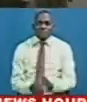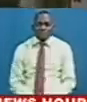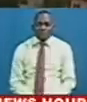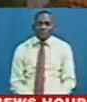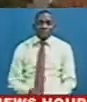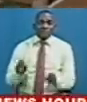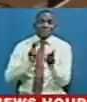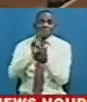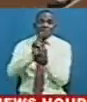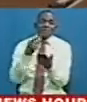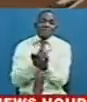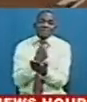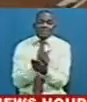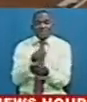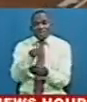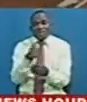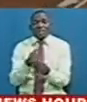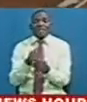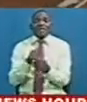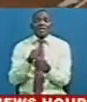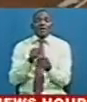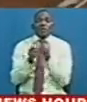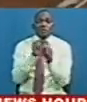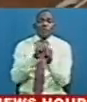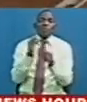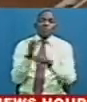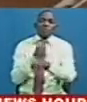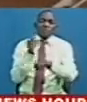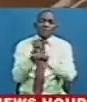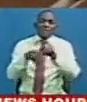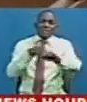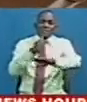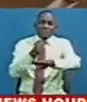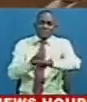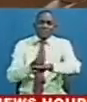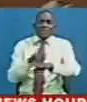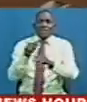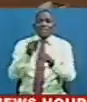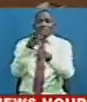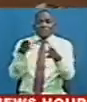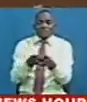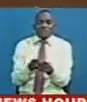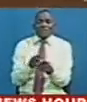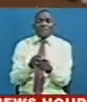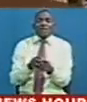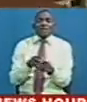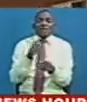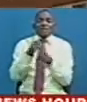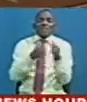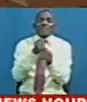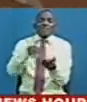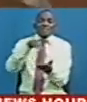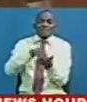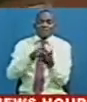The University of Ghana, among other contenders, won the bid to establish on its campus the Merian International Centre